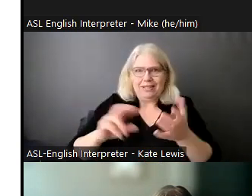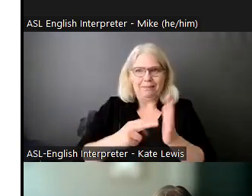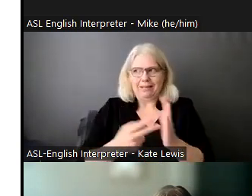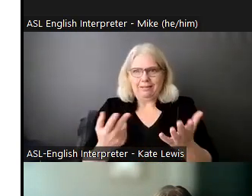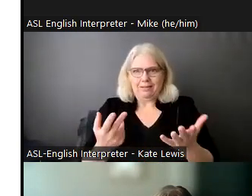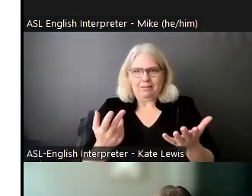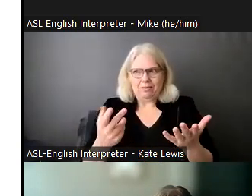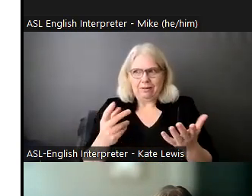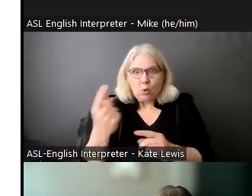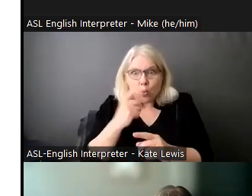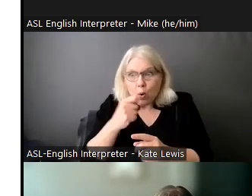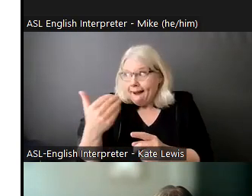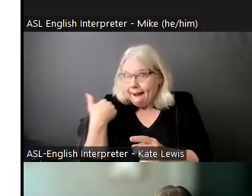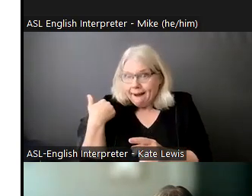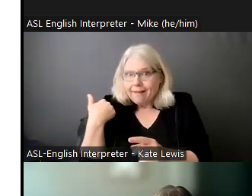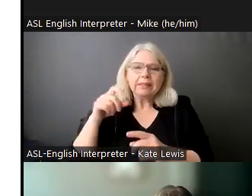it?